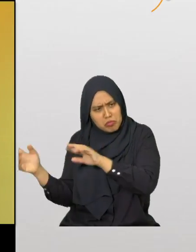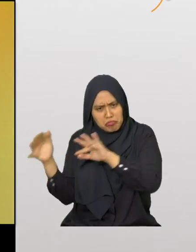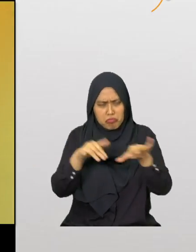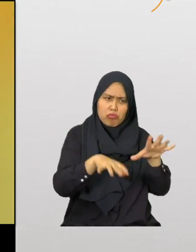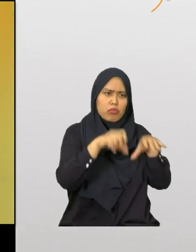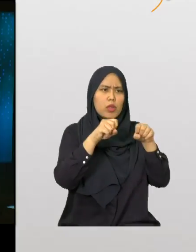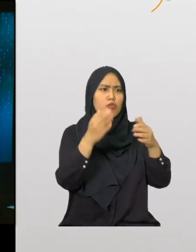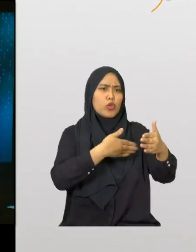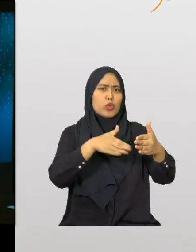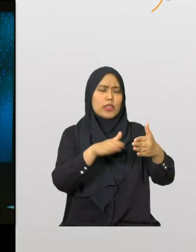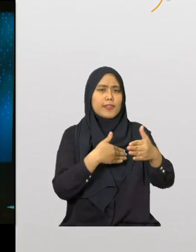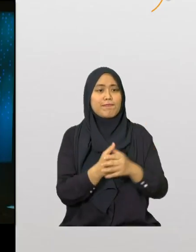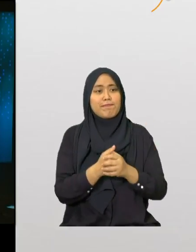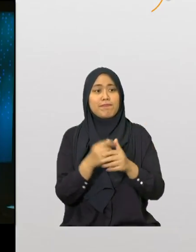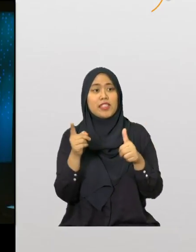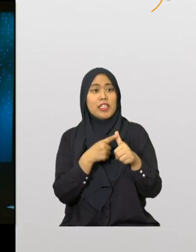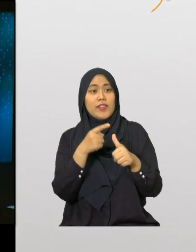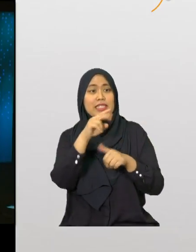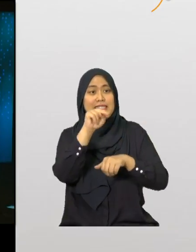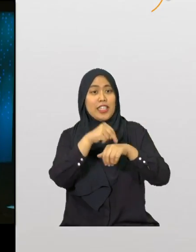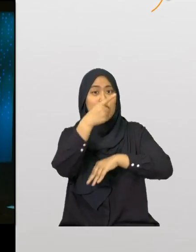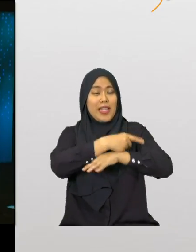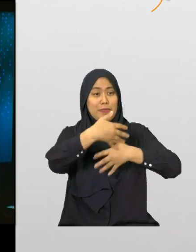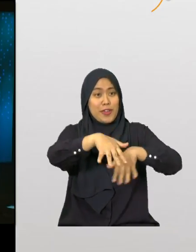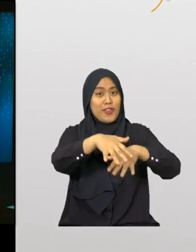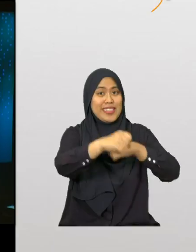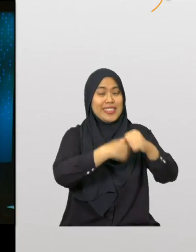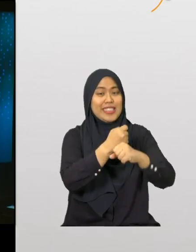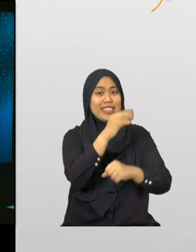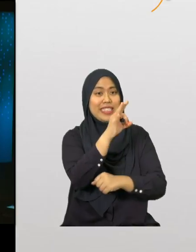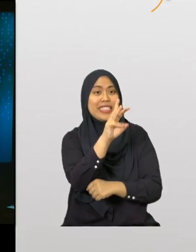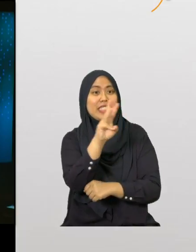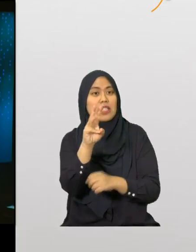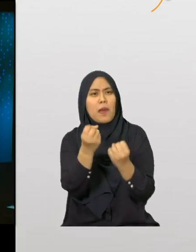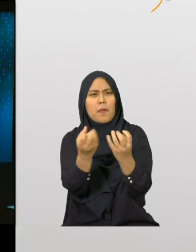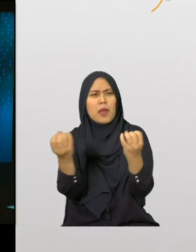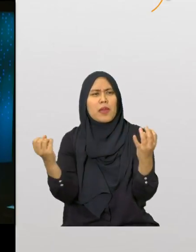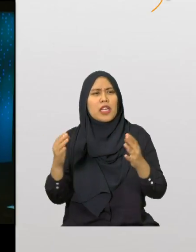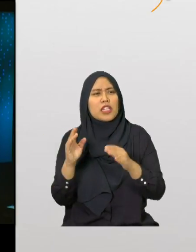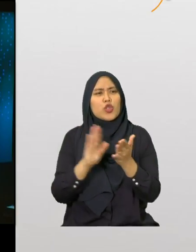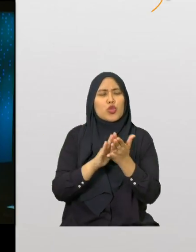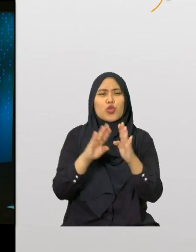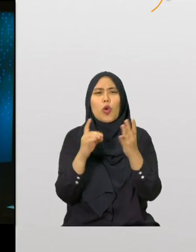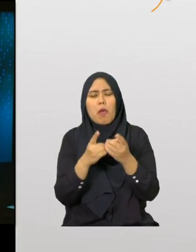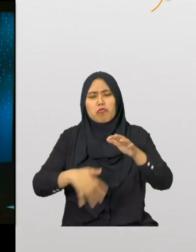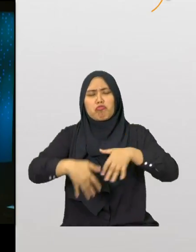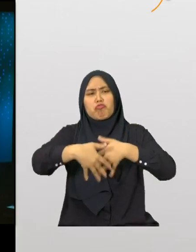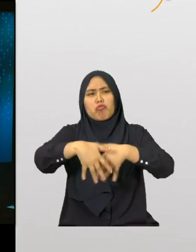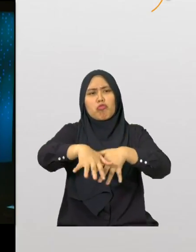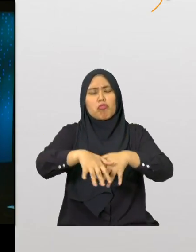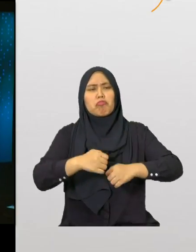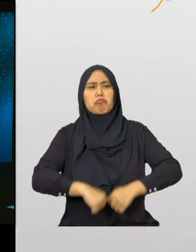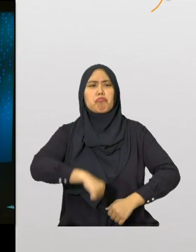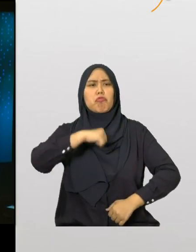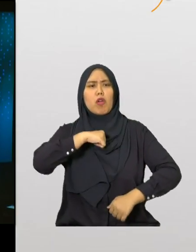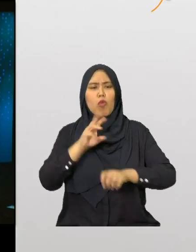In our first National Day parade in 1966, many newly formed school bands marched with pride, wearing their new